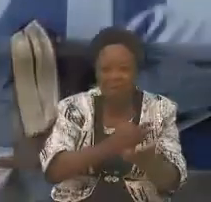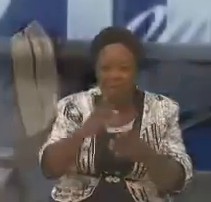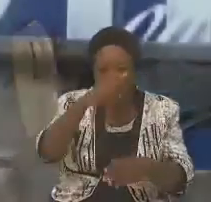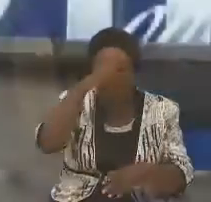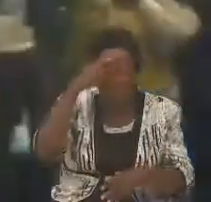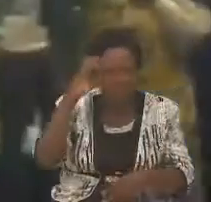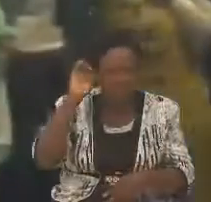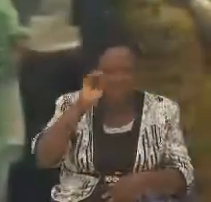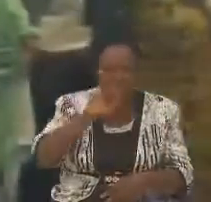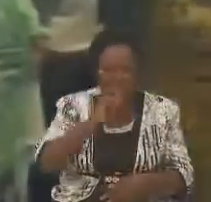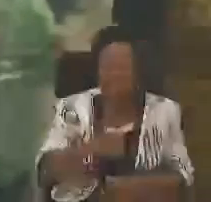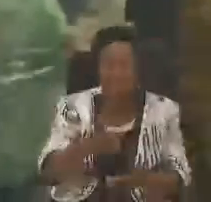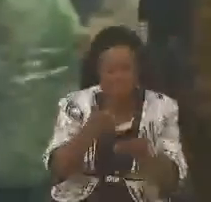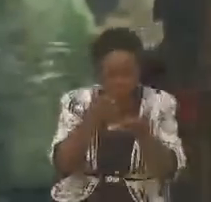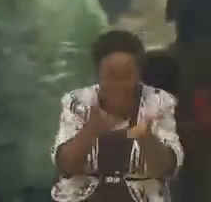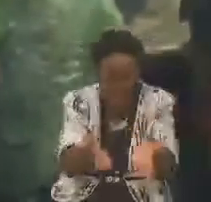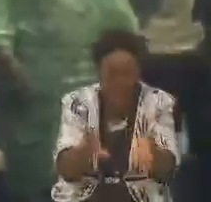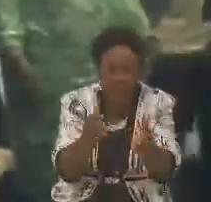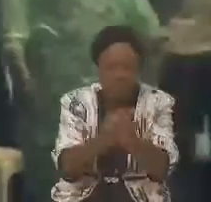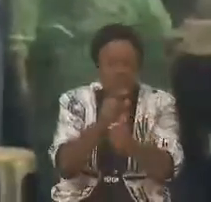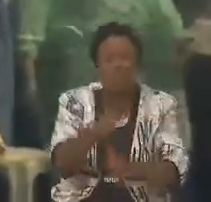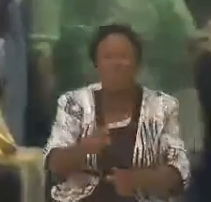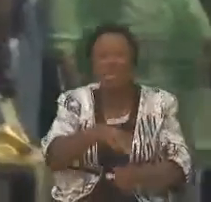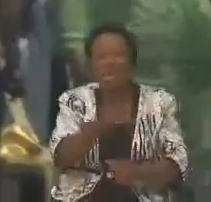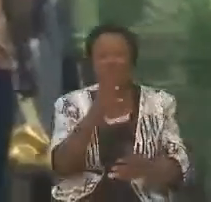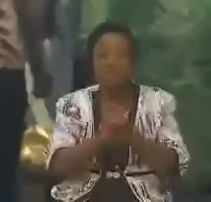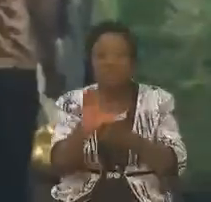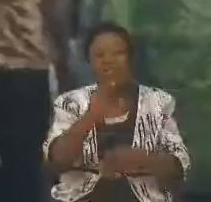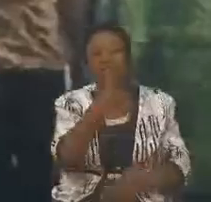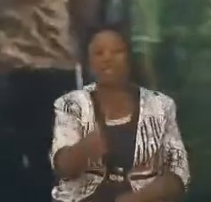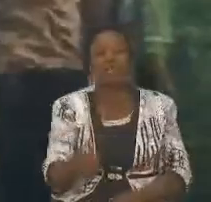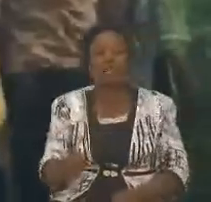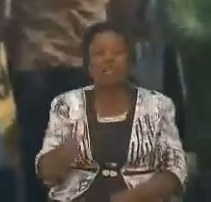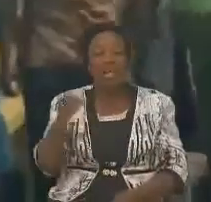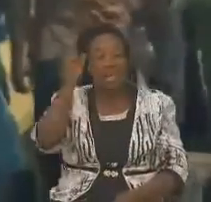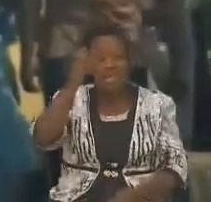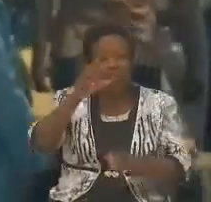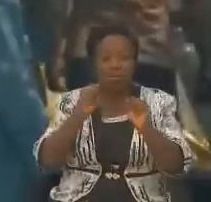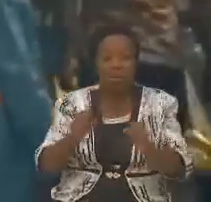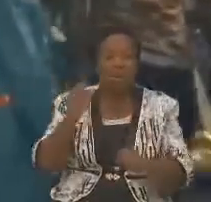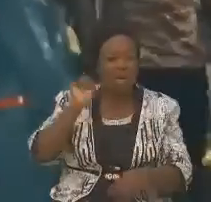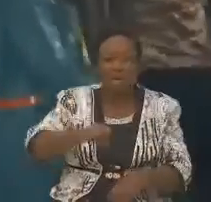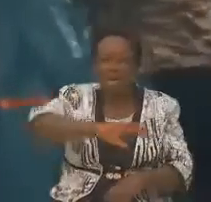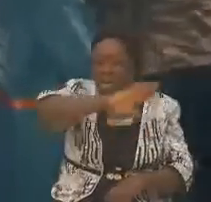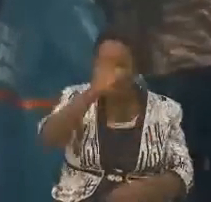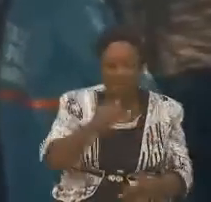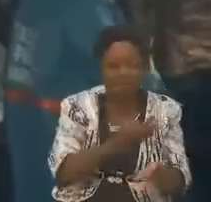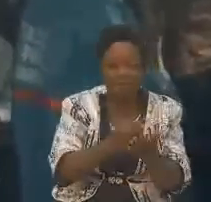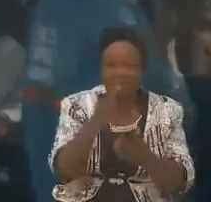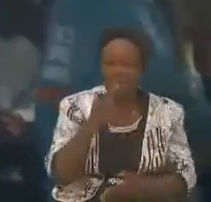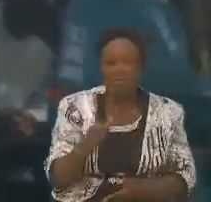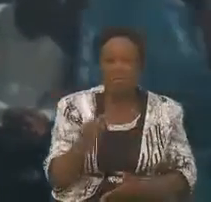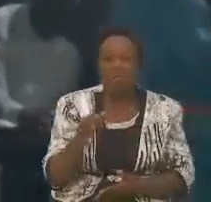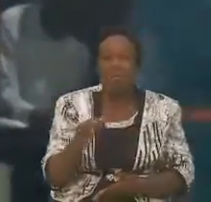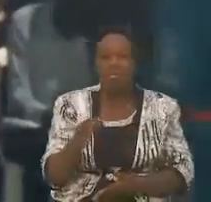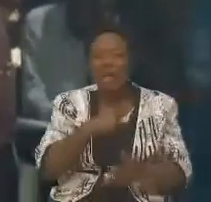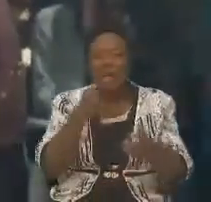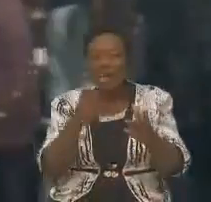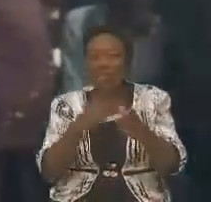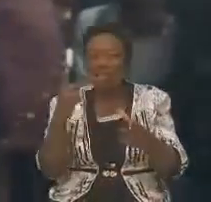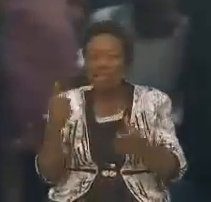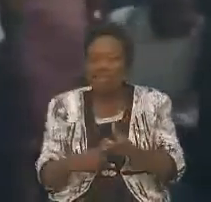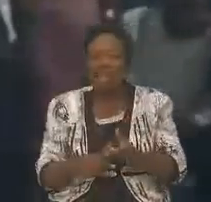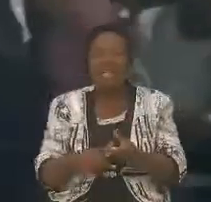fail me. Even today in this rain, his power will not fail you.